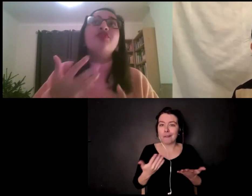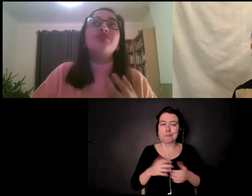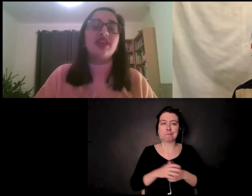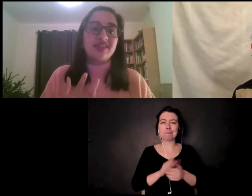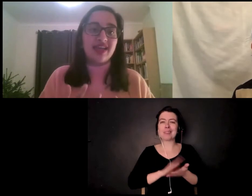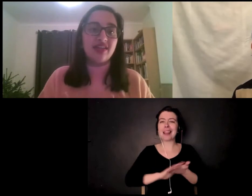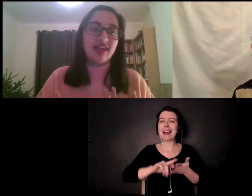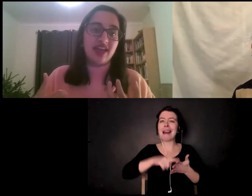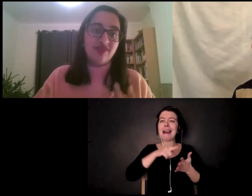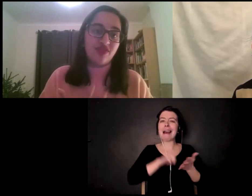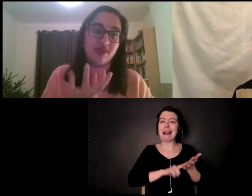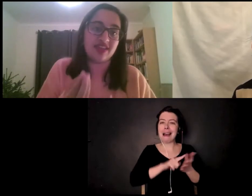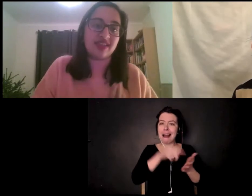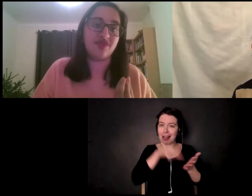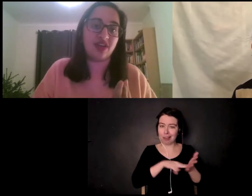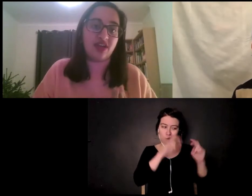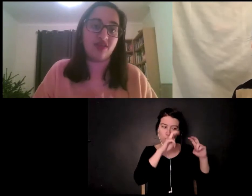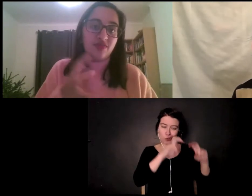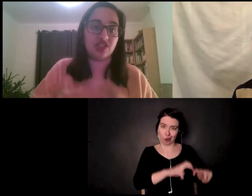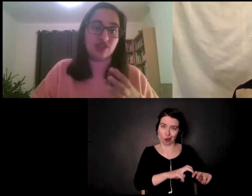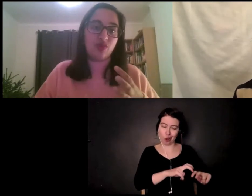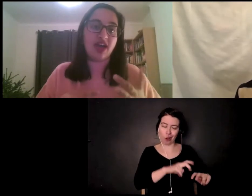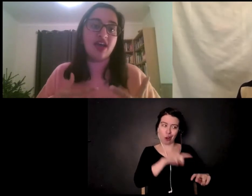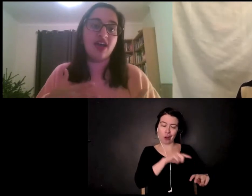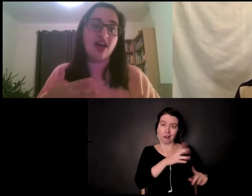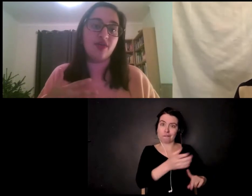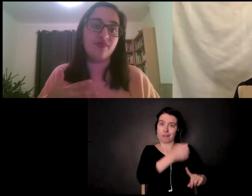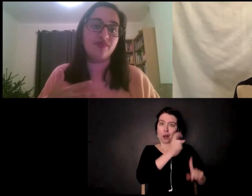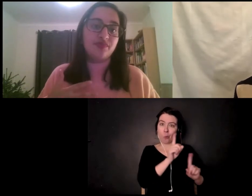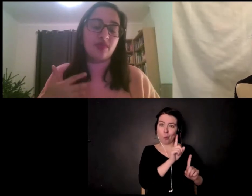the movement of sand that came from East Africa, which is where